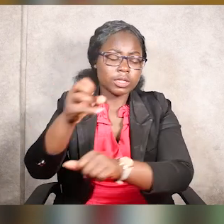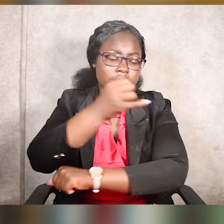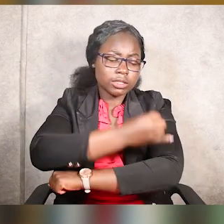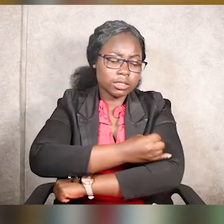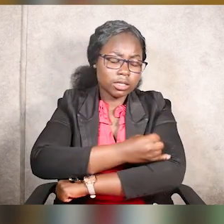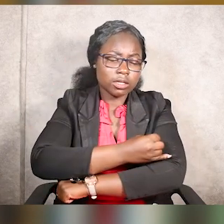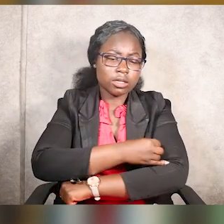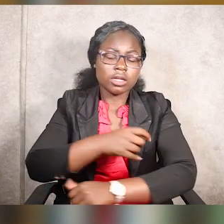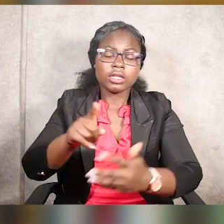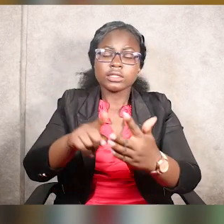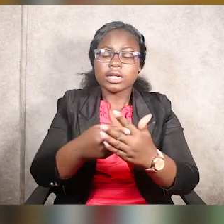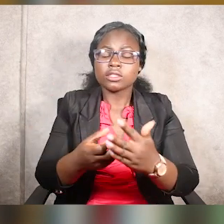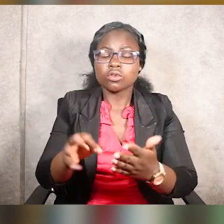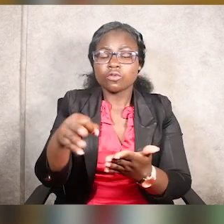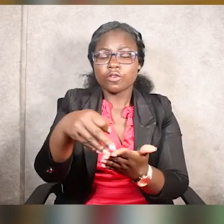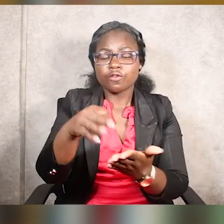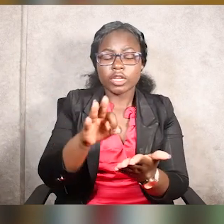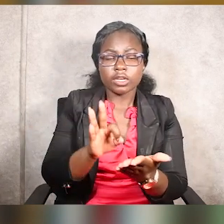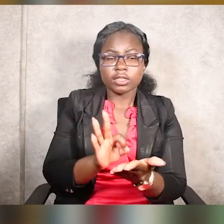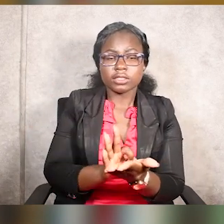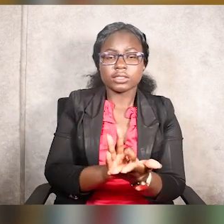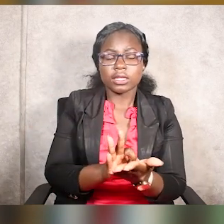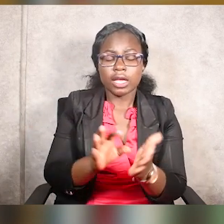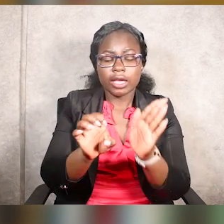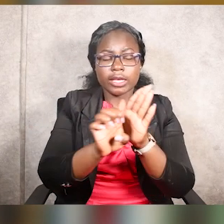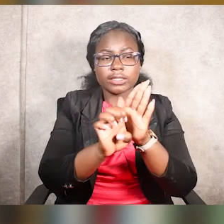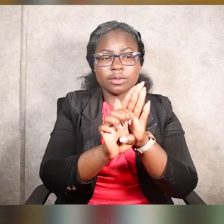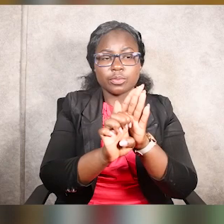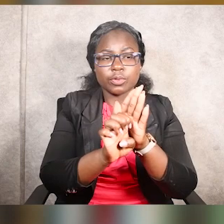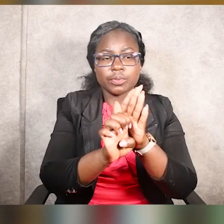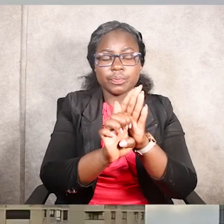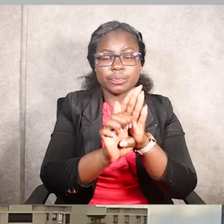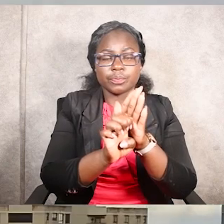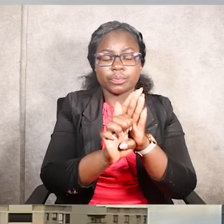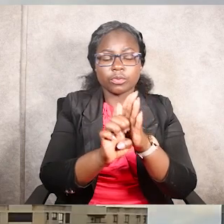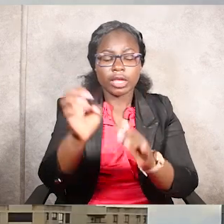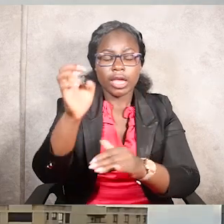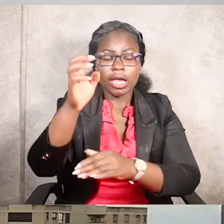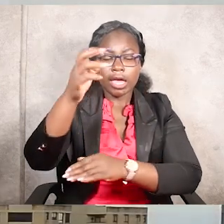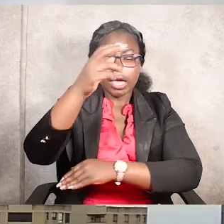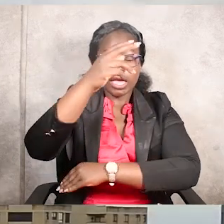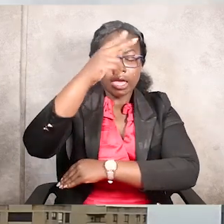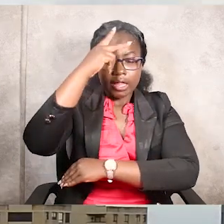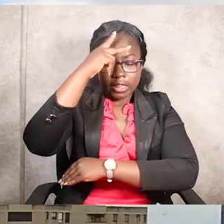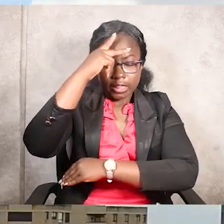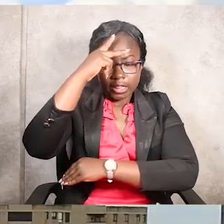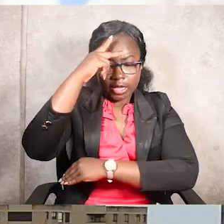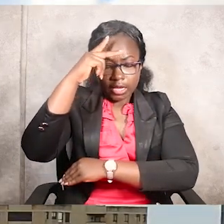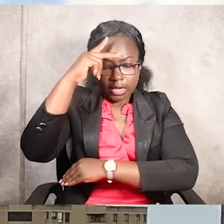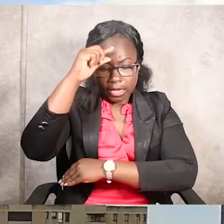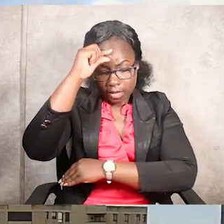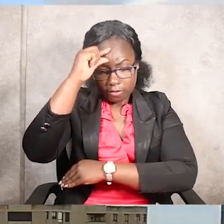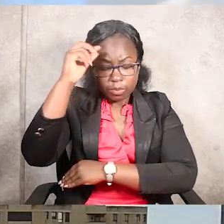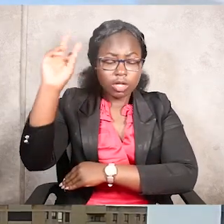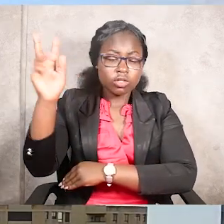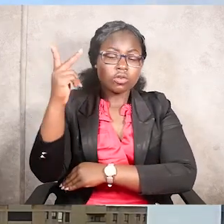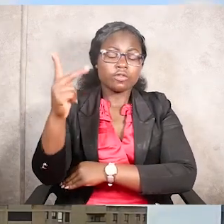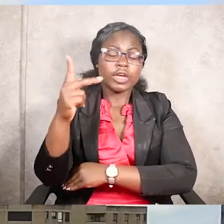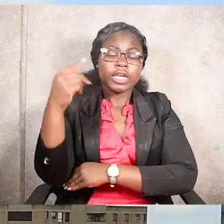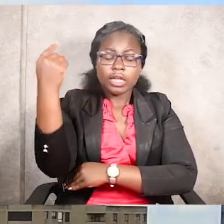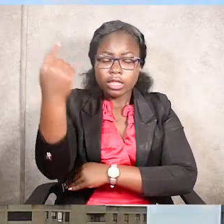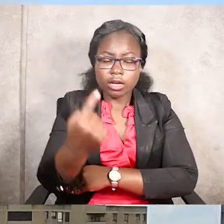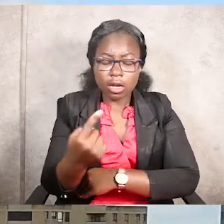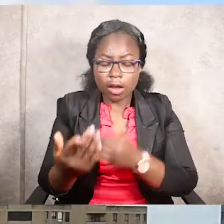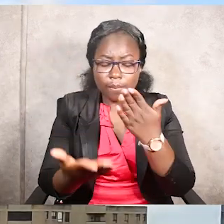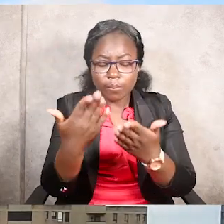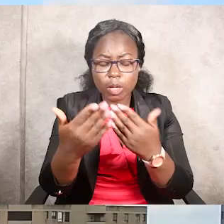of financing. For example, the Kenyan government has been getting grants, maybe to do